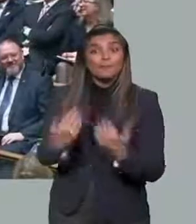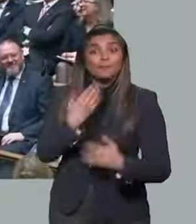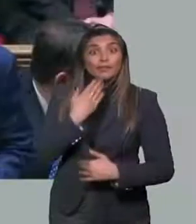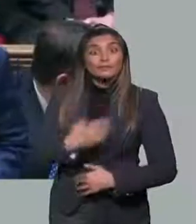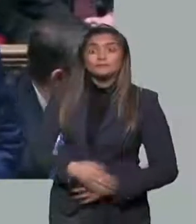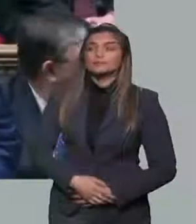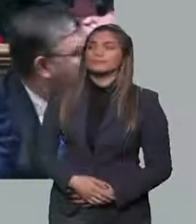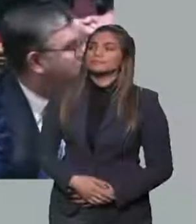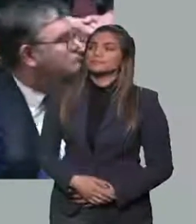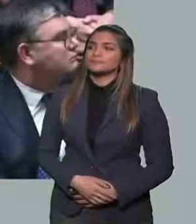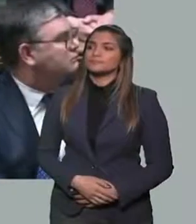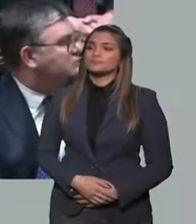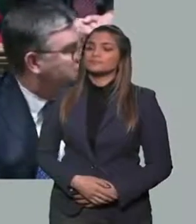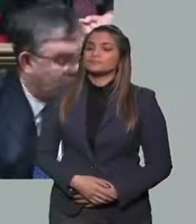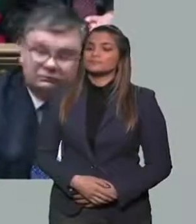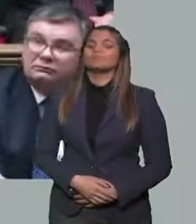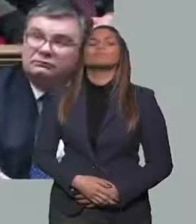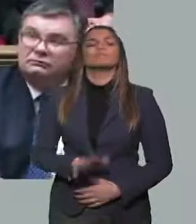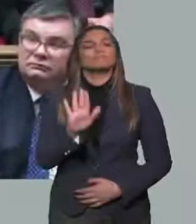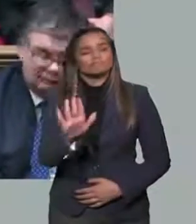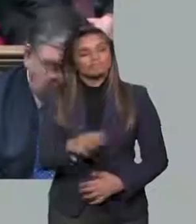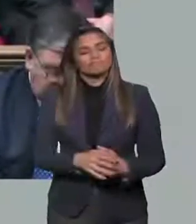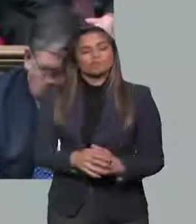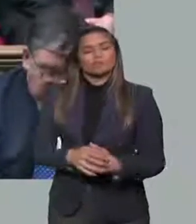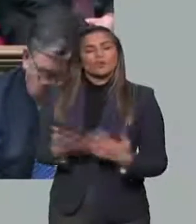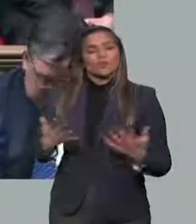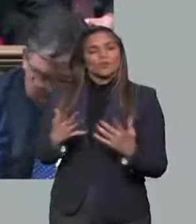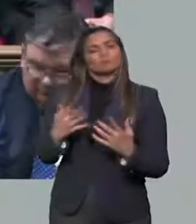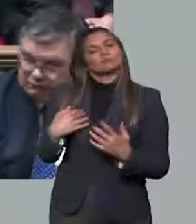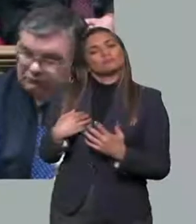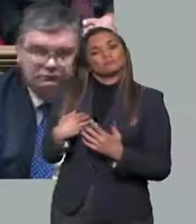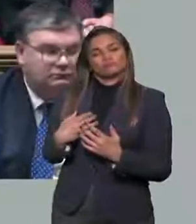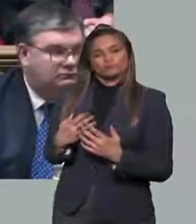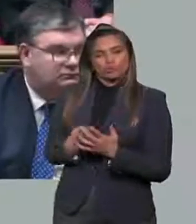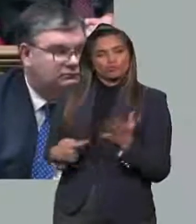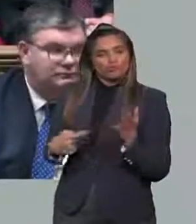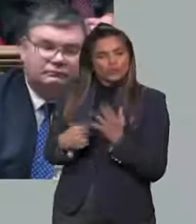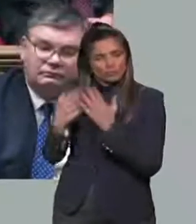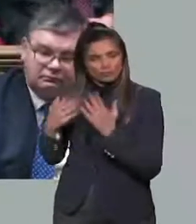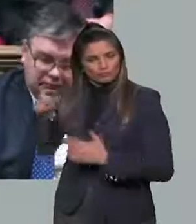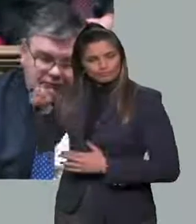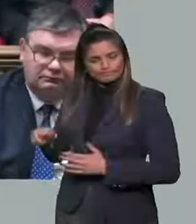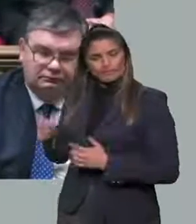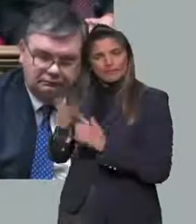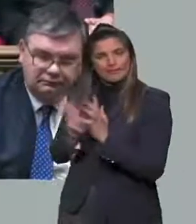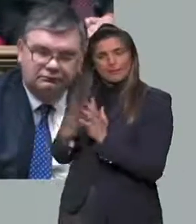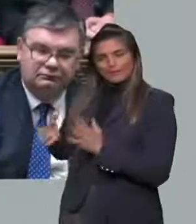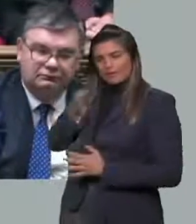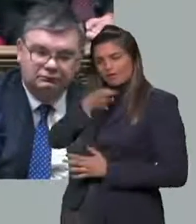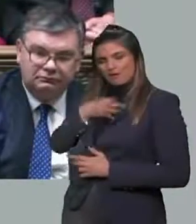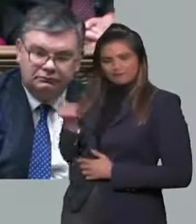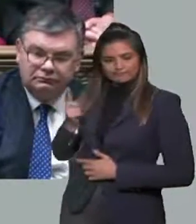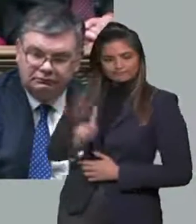Mr. Speaker, I've been asked to reply on behalf of my right honourable friend, the Prime Minister. As the House will know, he's travelling in the United Arab